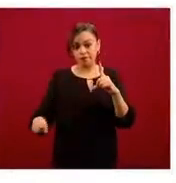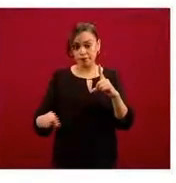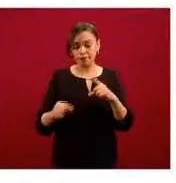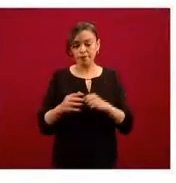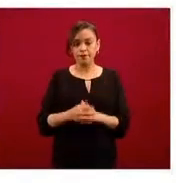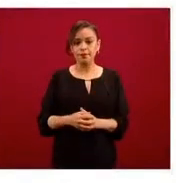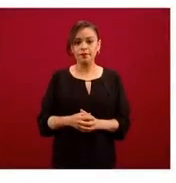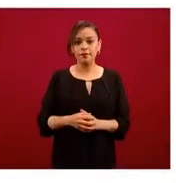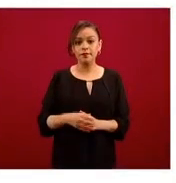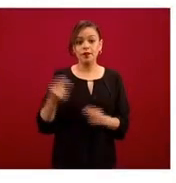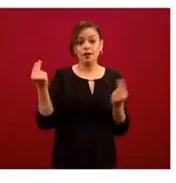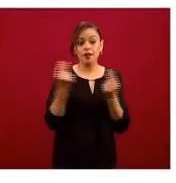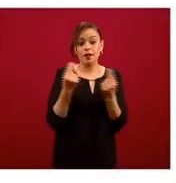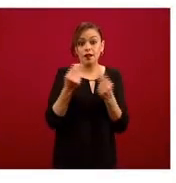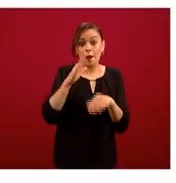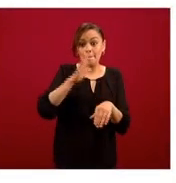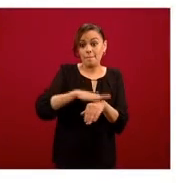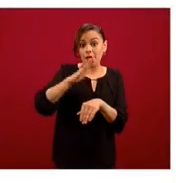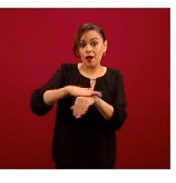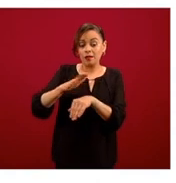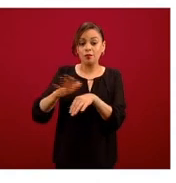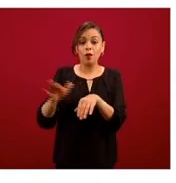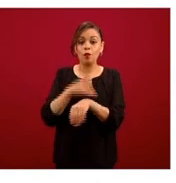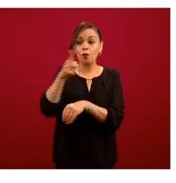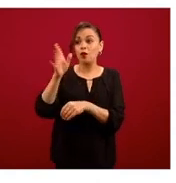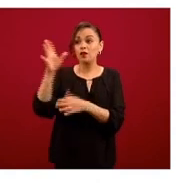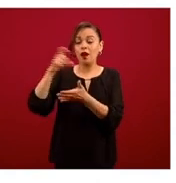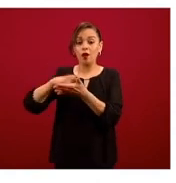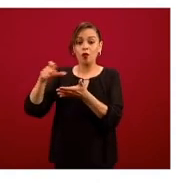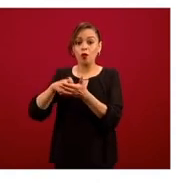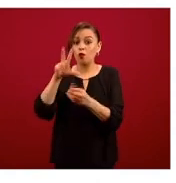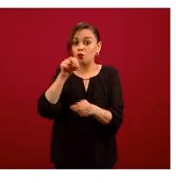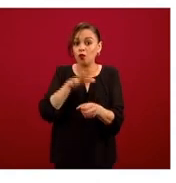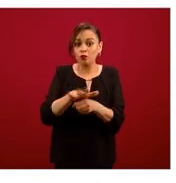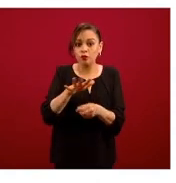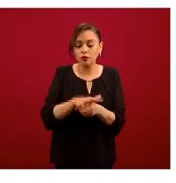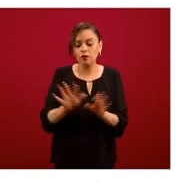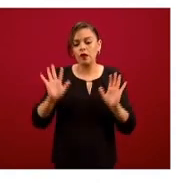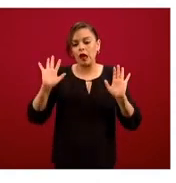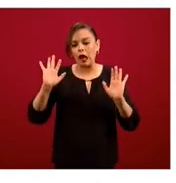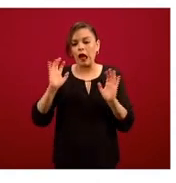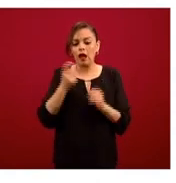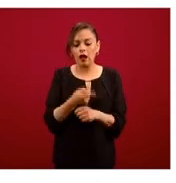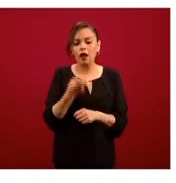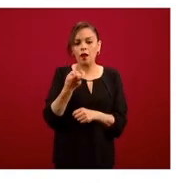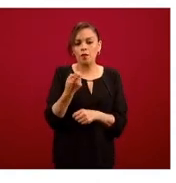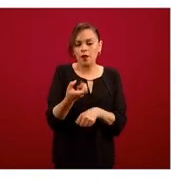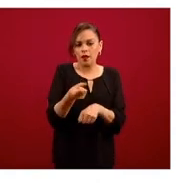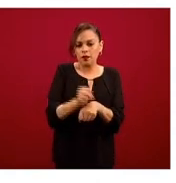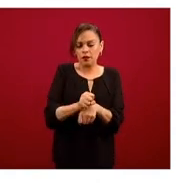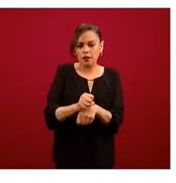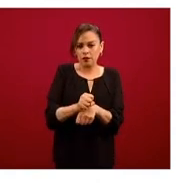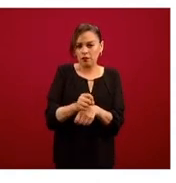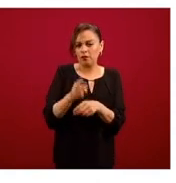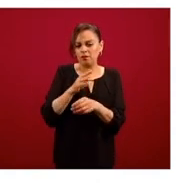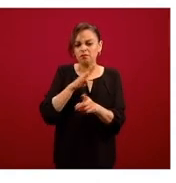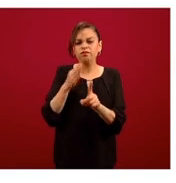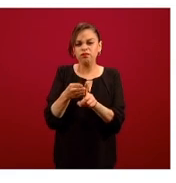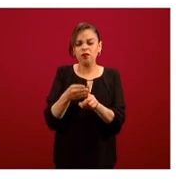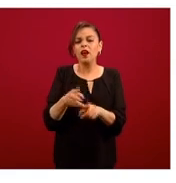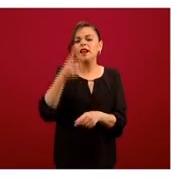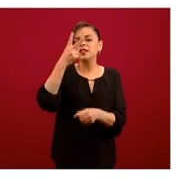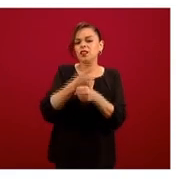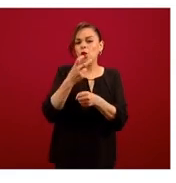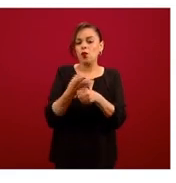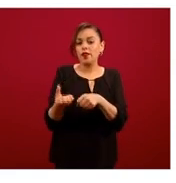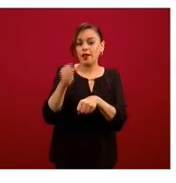Now, we would like to complement the ones that we have already acquired, but we do need to accelerate this project